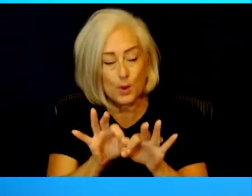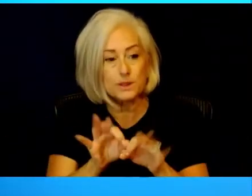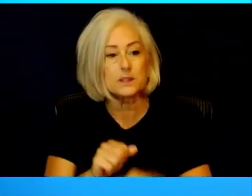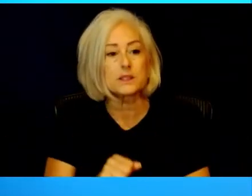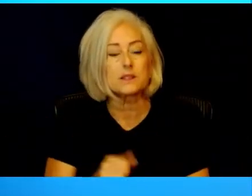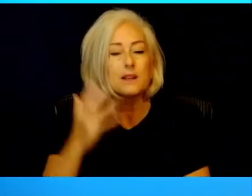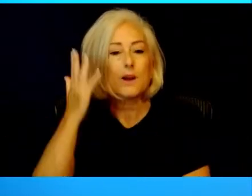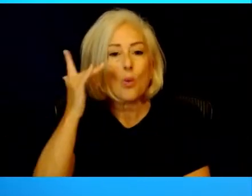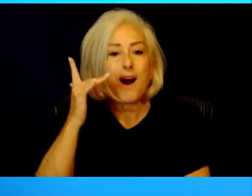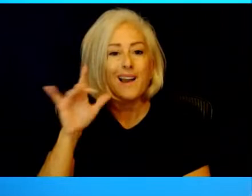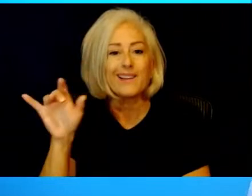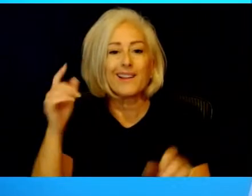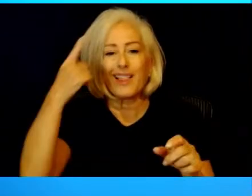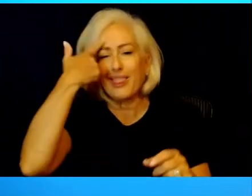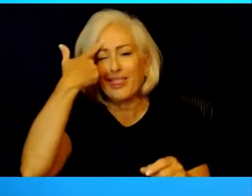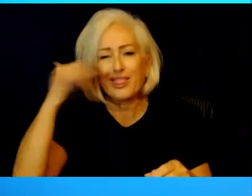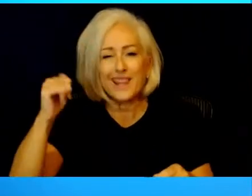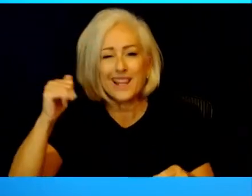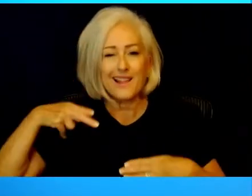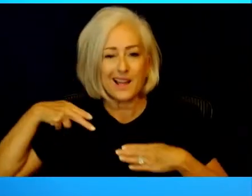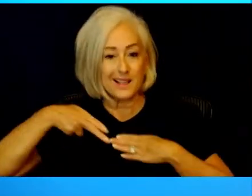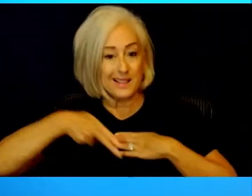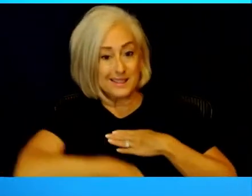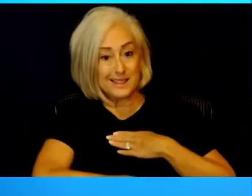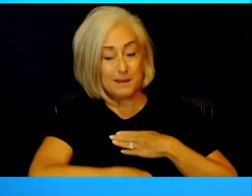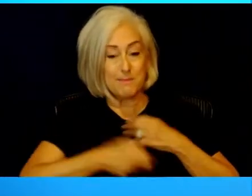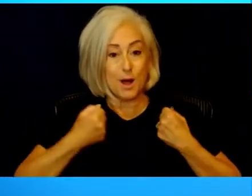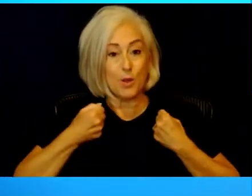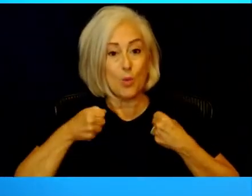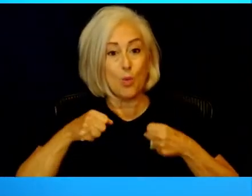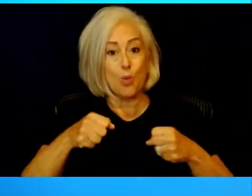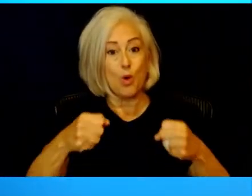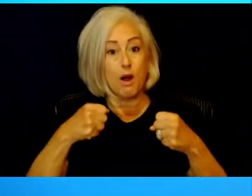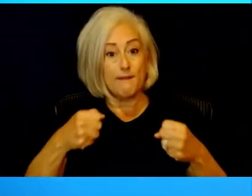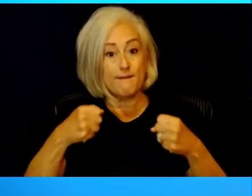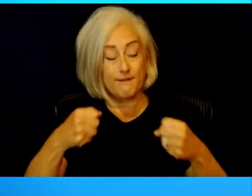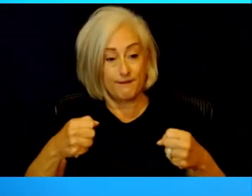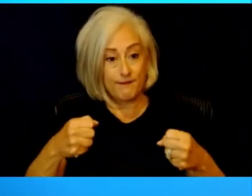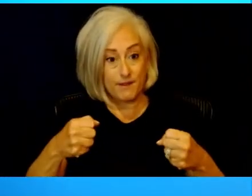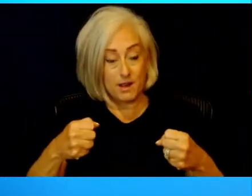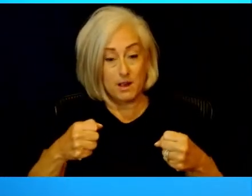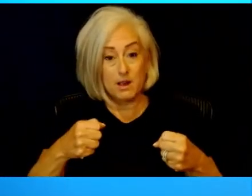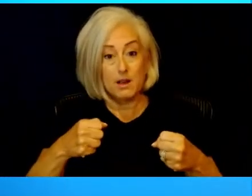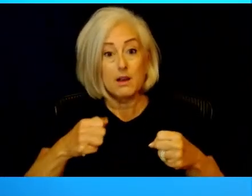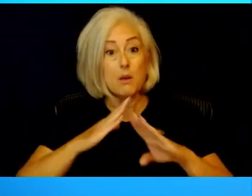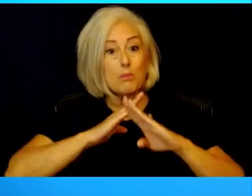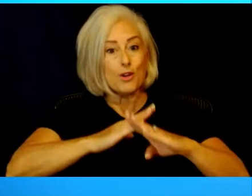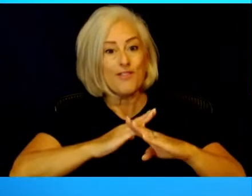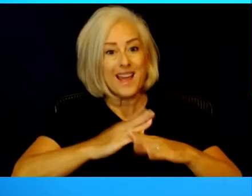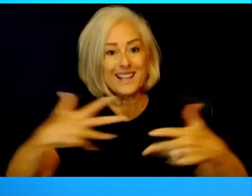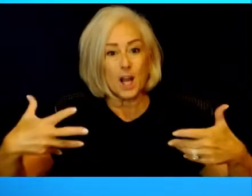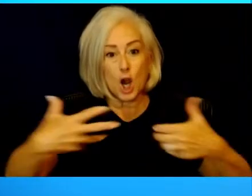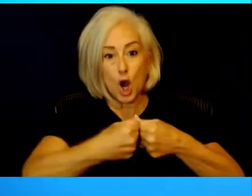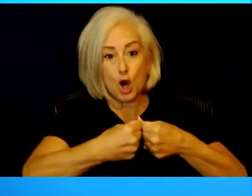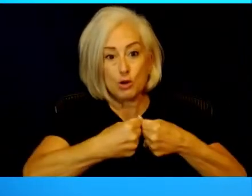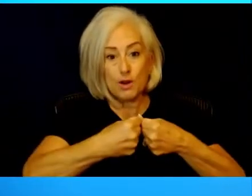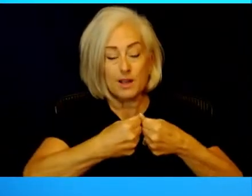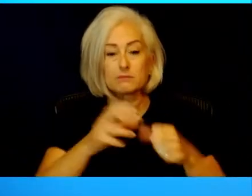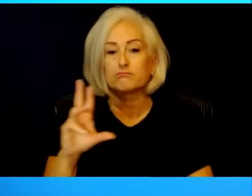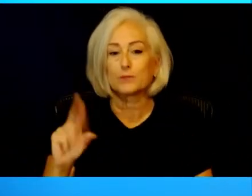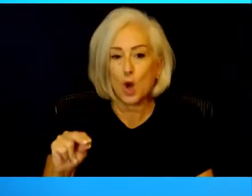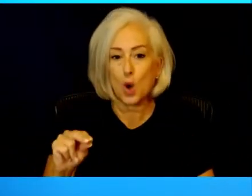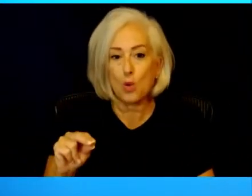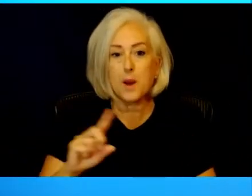seatbelt. So it doesn't protect you from getting into a car wreck or car crash, but what it does is help reduce that severity. And there's a new